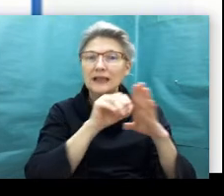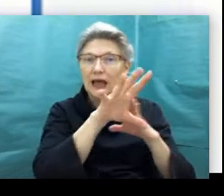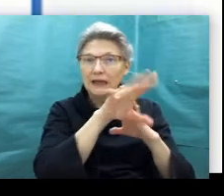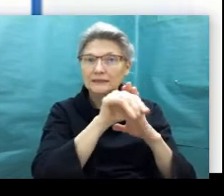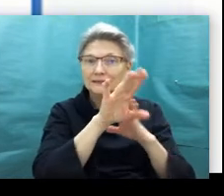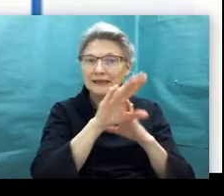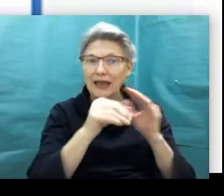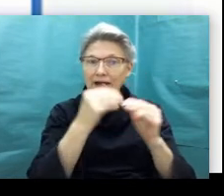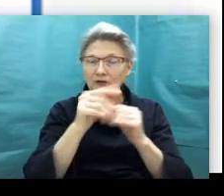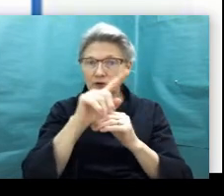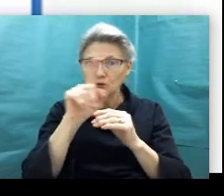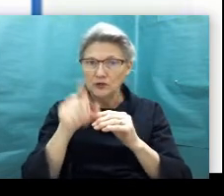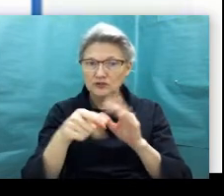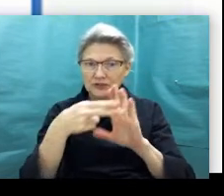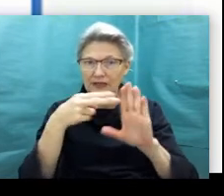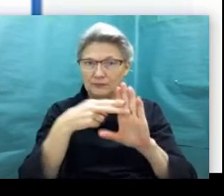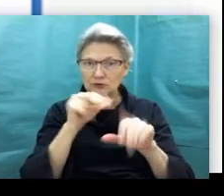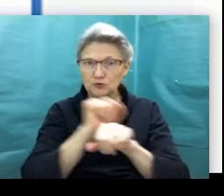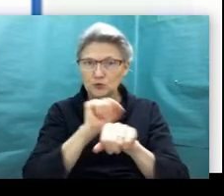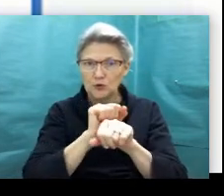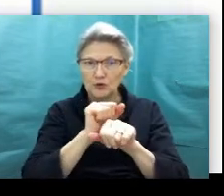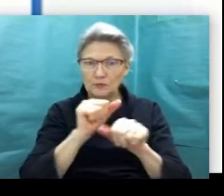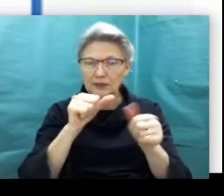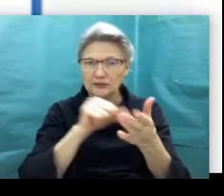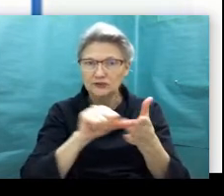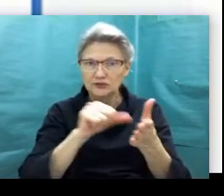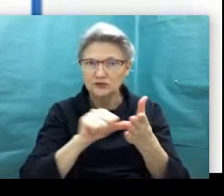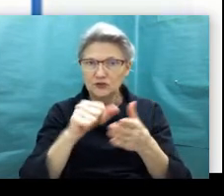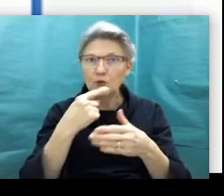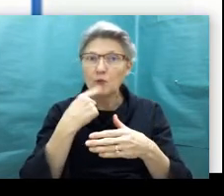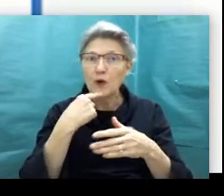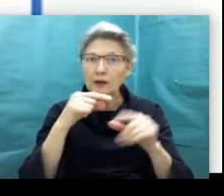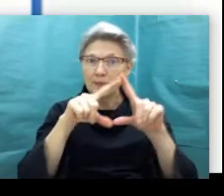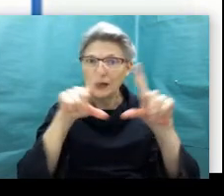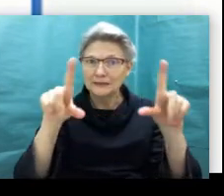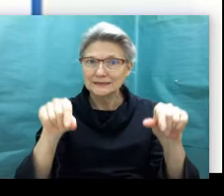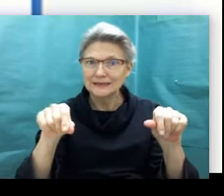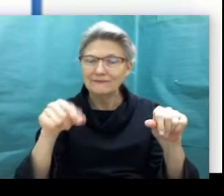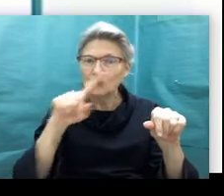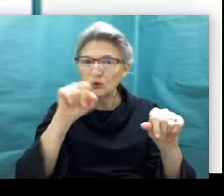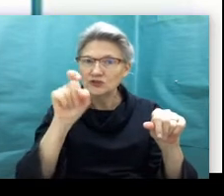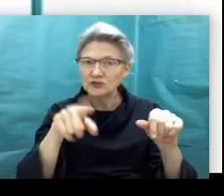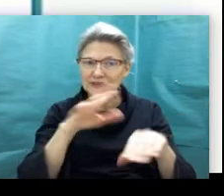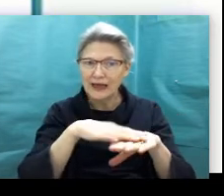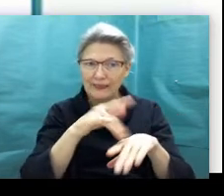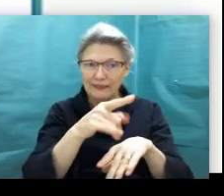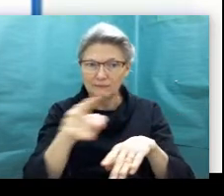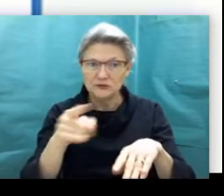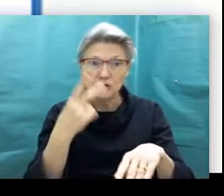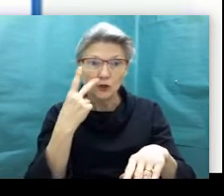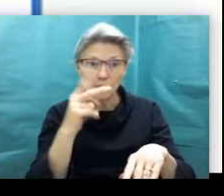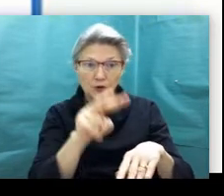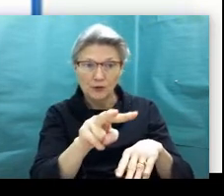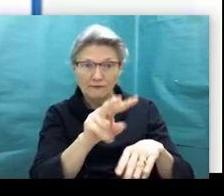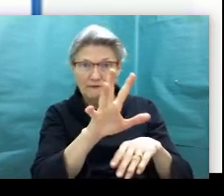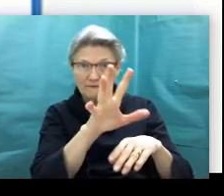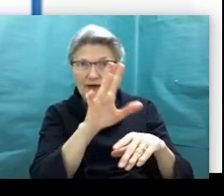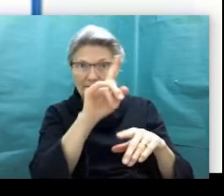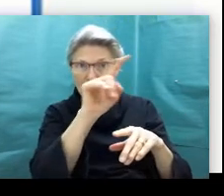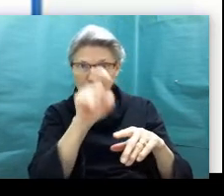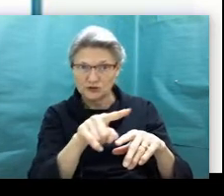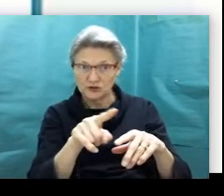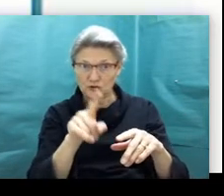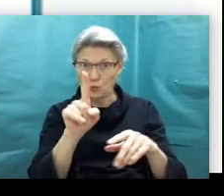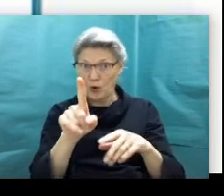page. The red boxes have question numbers on them. So I'm just going to show you what that is. So if you look, we have our 5 questions. We have the one we're